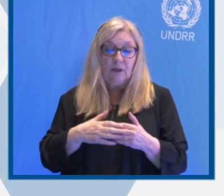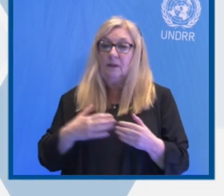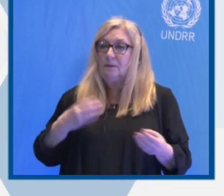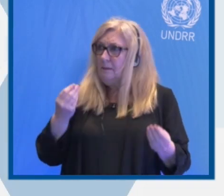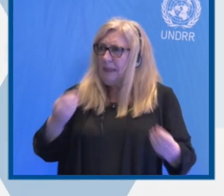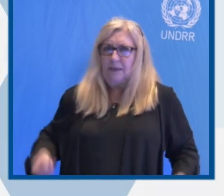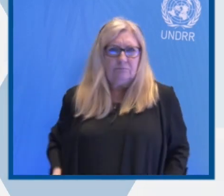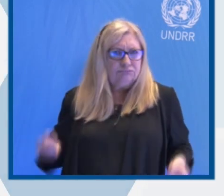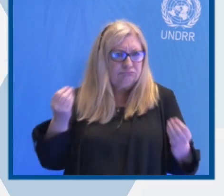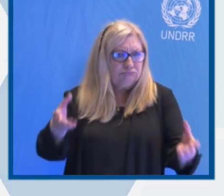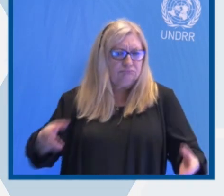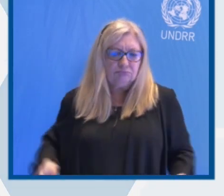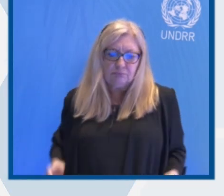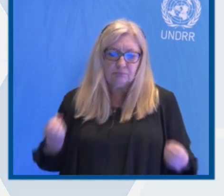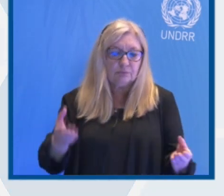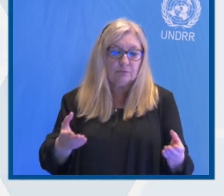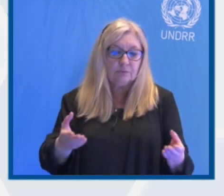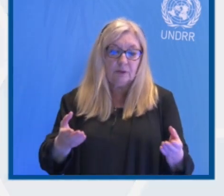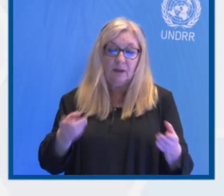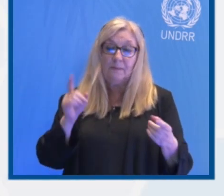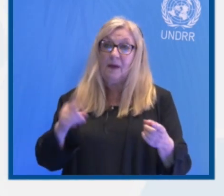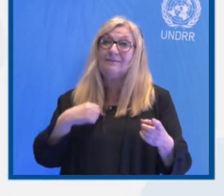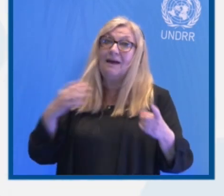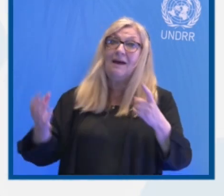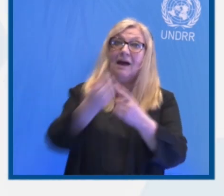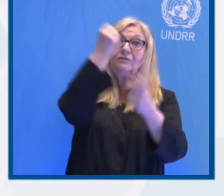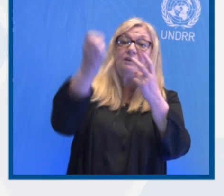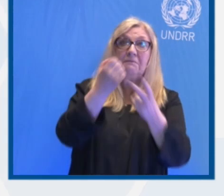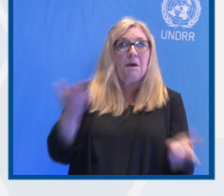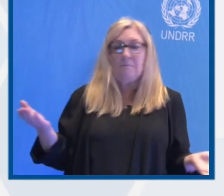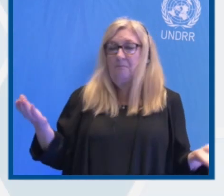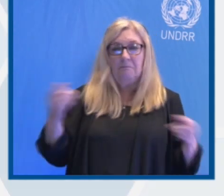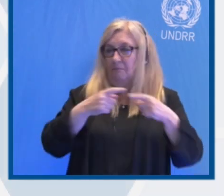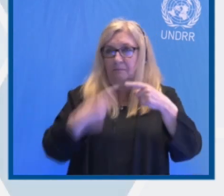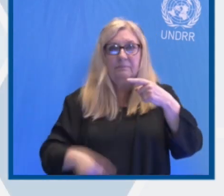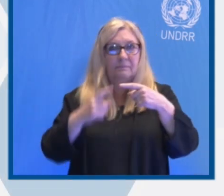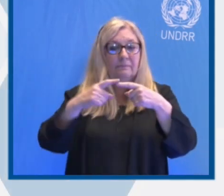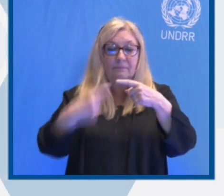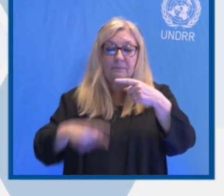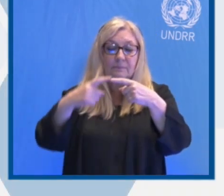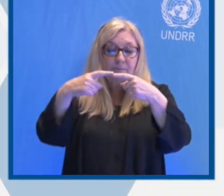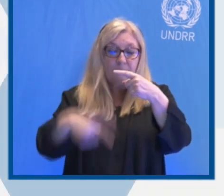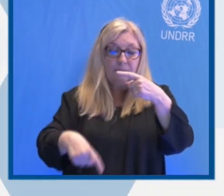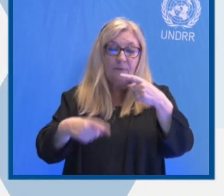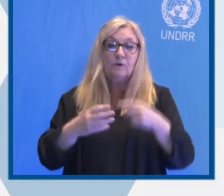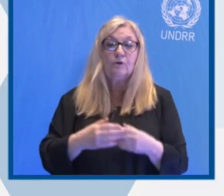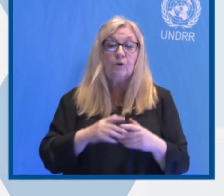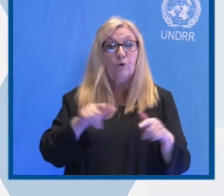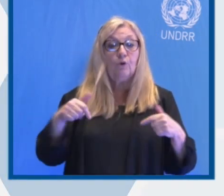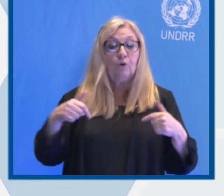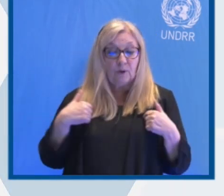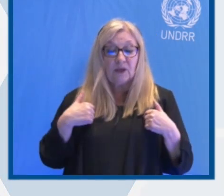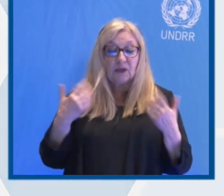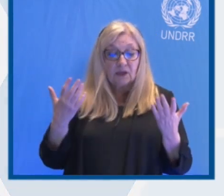we are achieving both and at the same time. As you can see here, at least for Egypt, there was